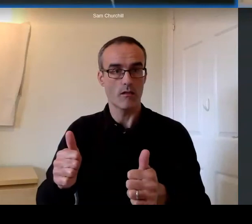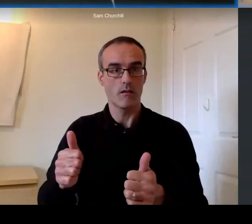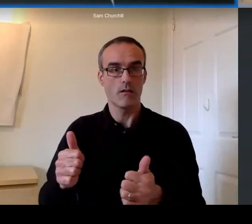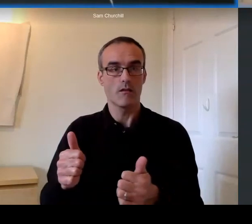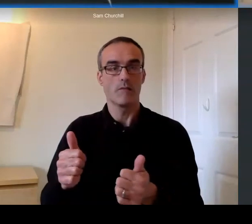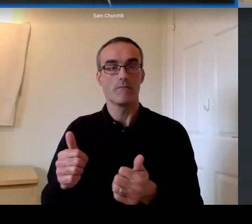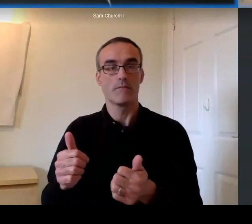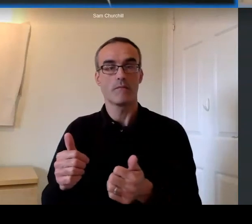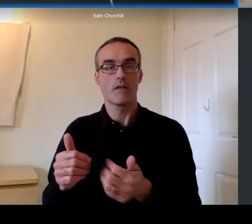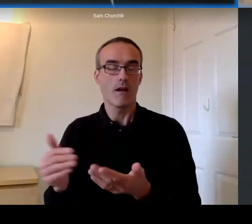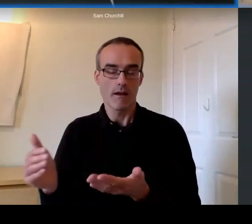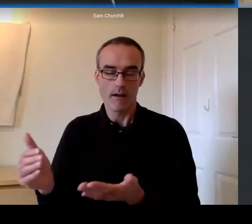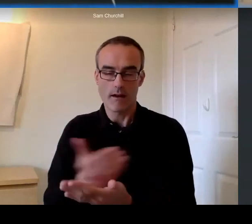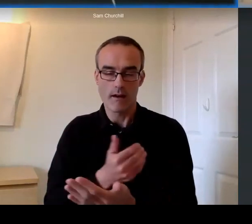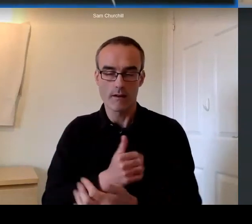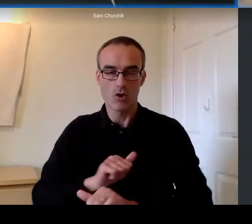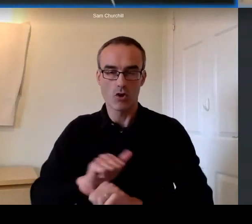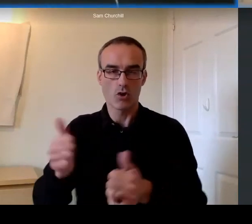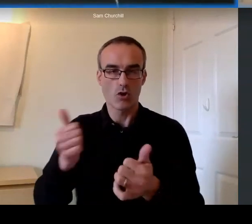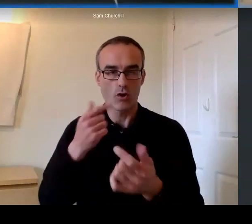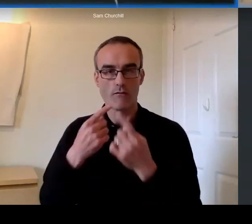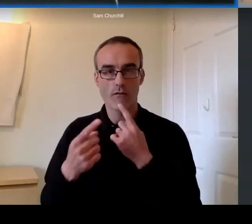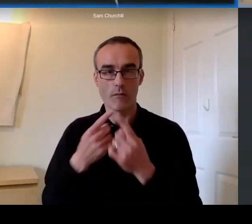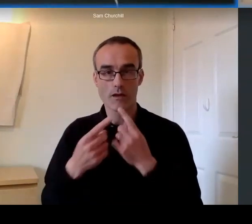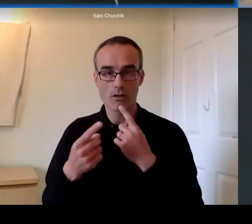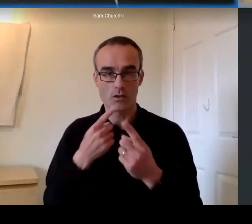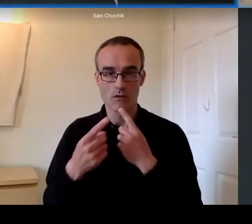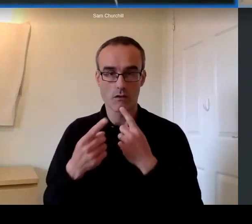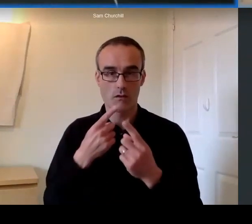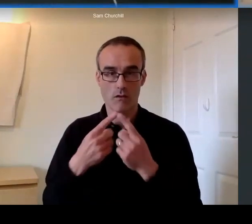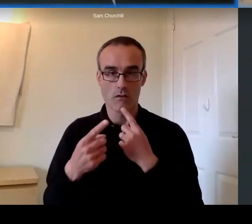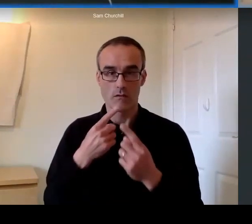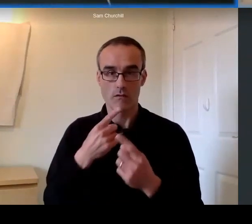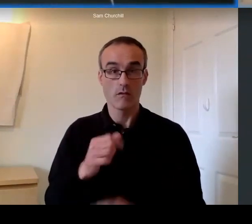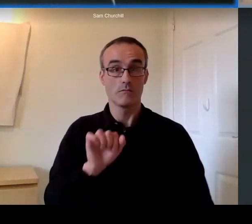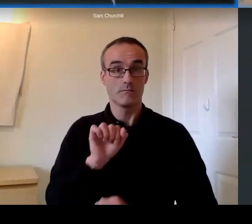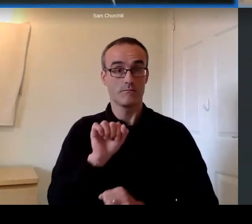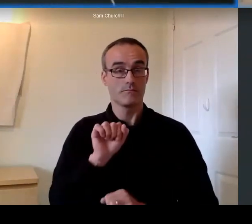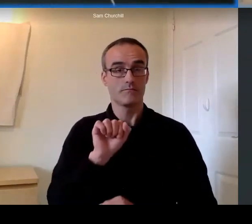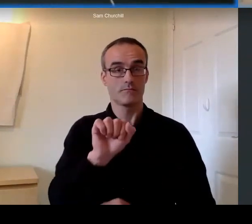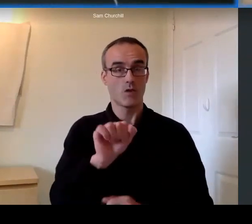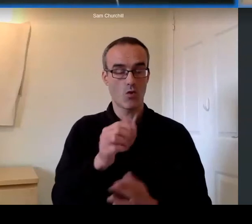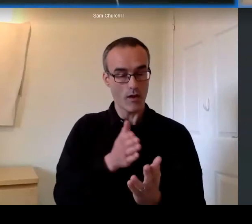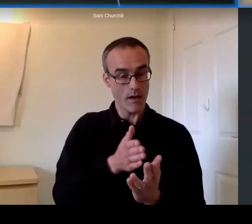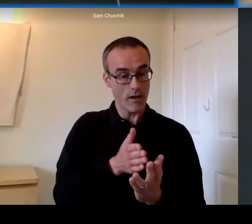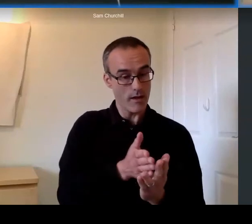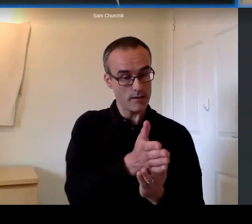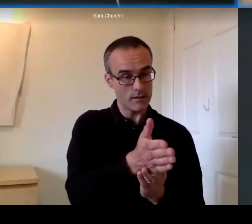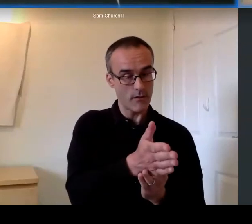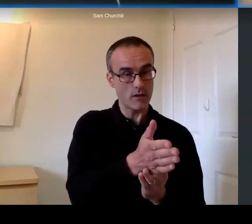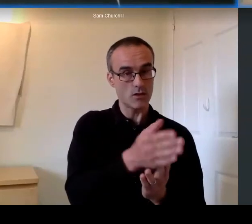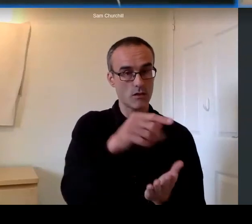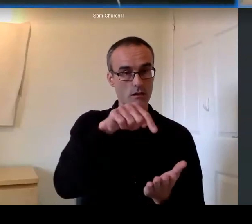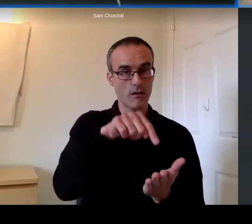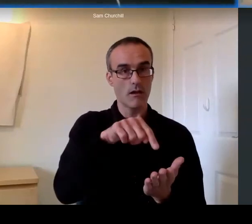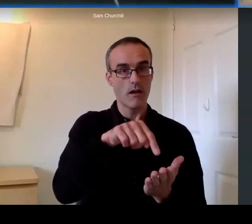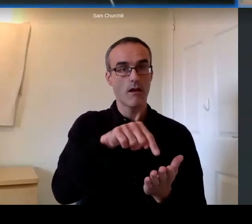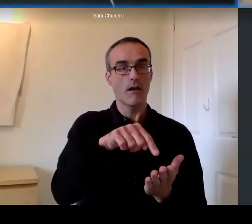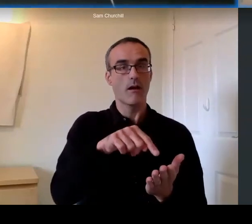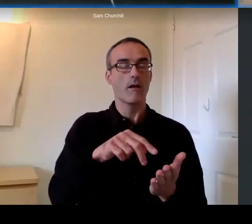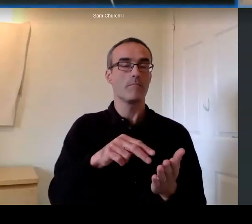your insight developments, and then base your intervention. And that intervention might be looking at yourself as an organization